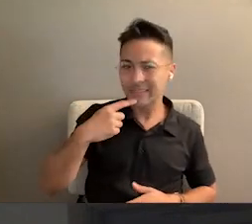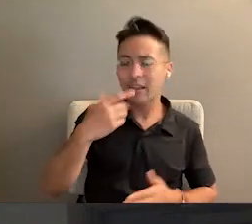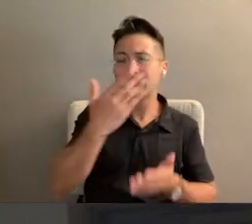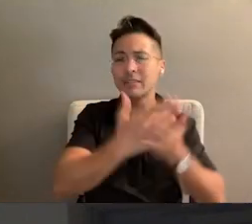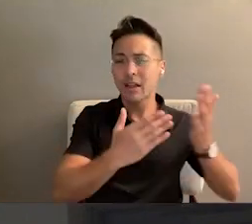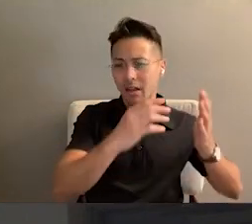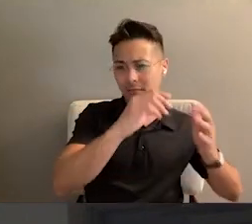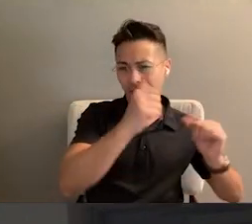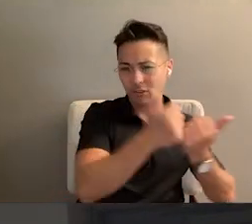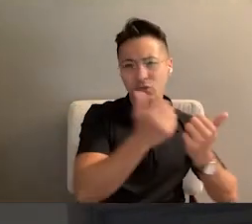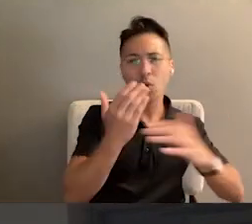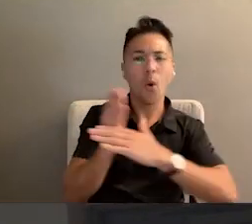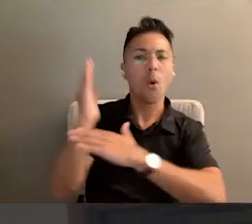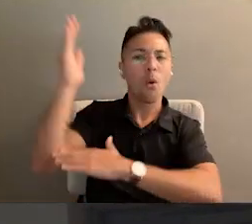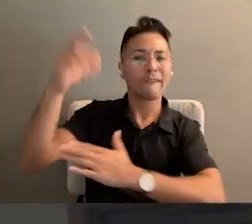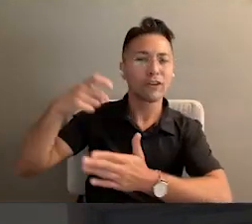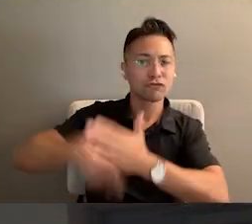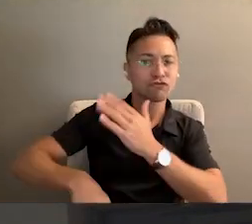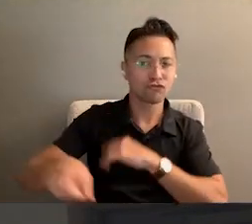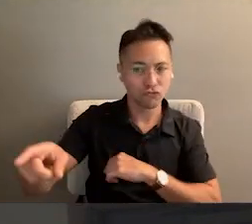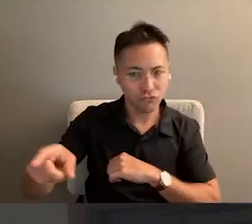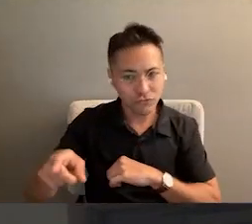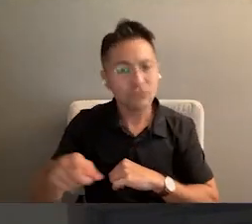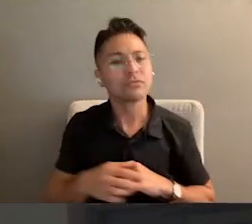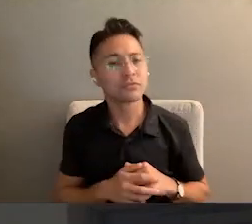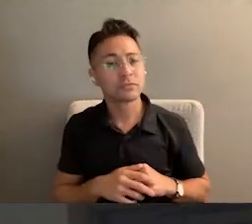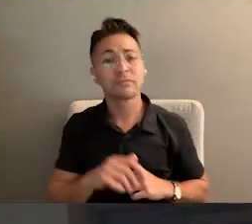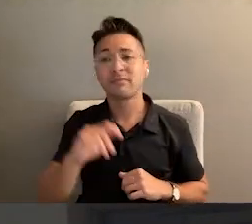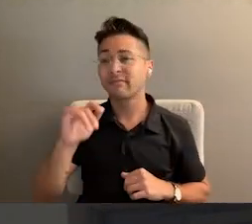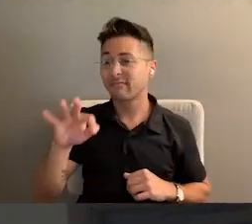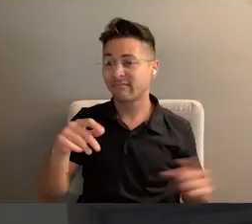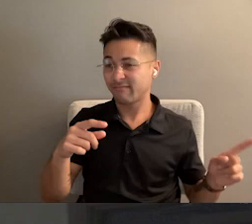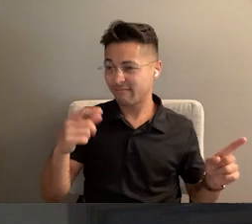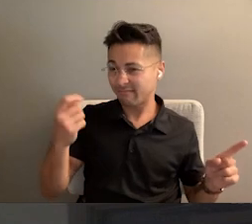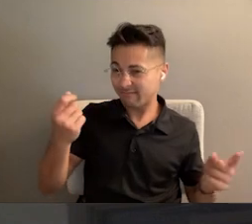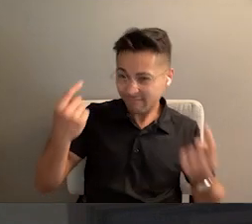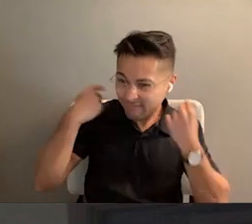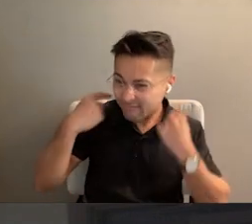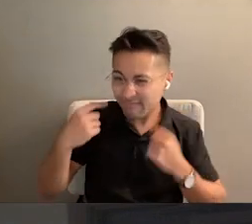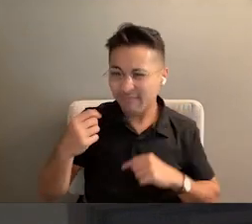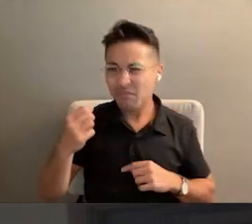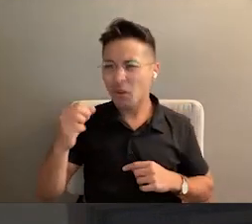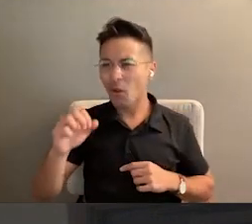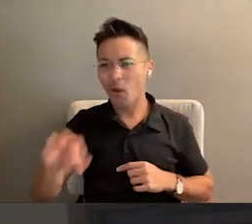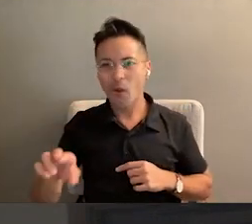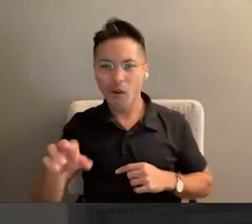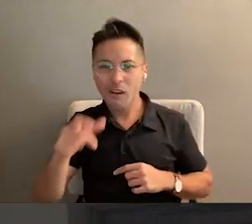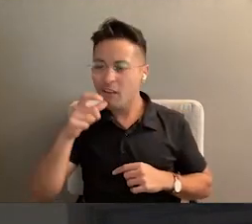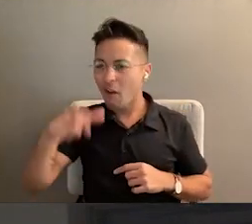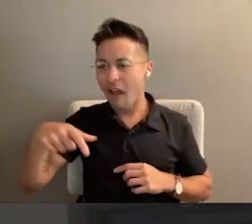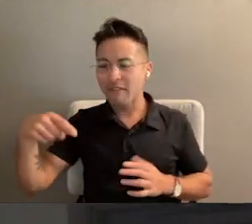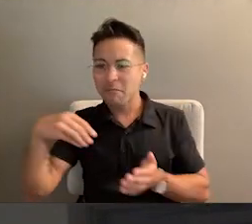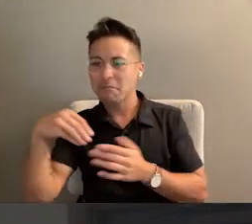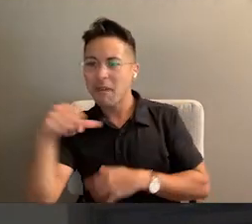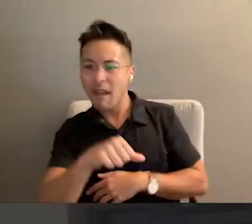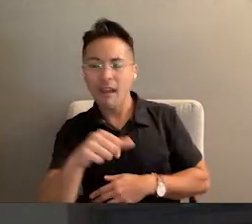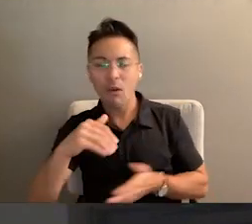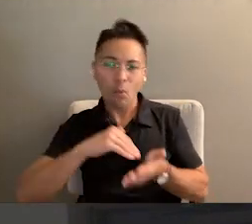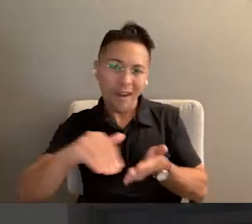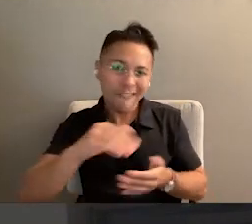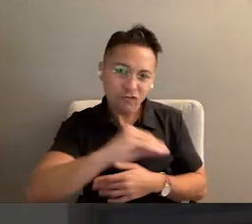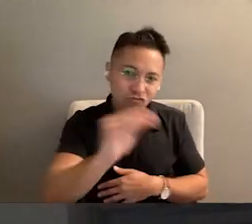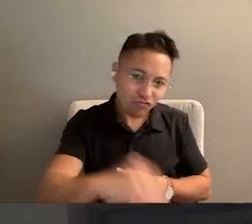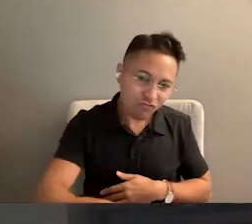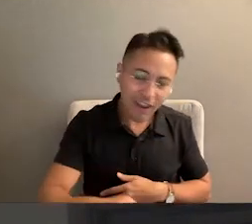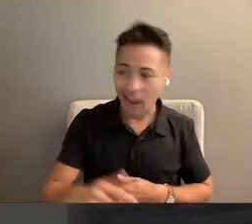them $17. Now, I believe what he was pointing out is some agencies will overcharge you if they don't understand, or if